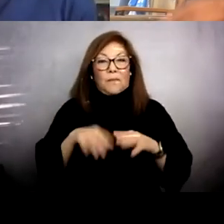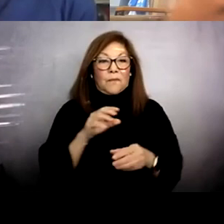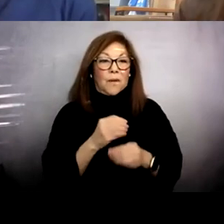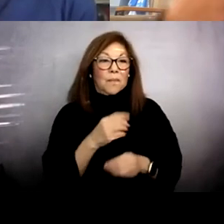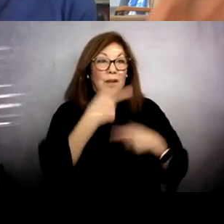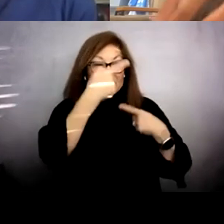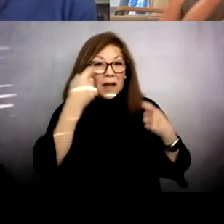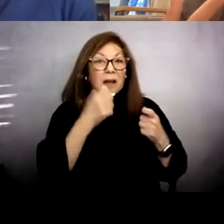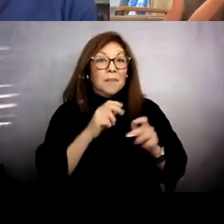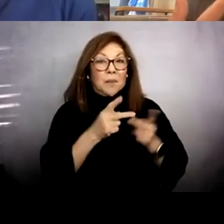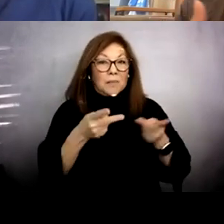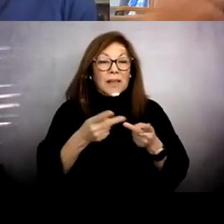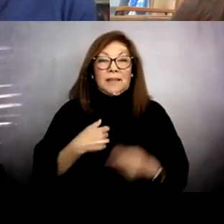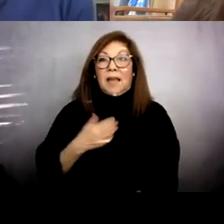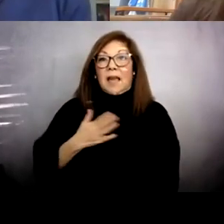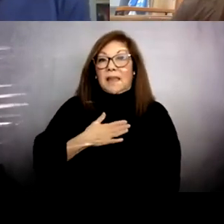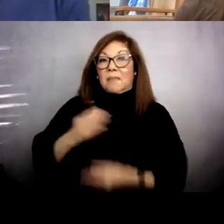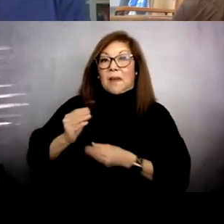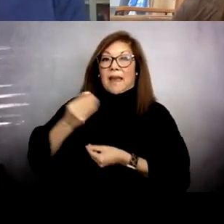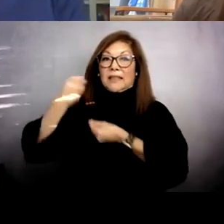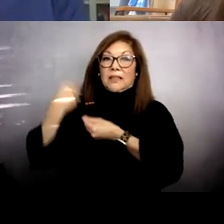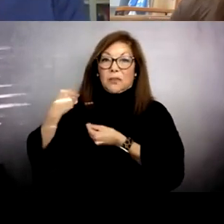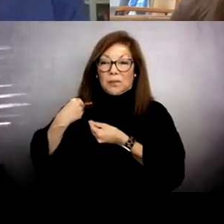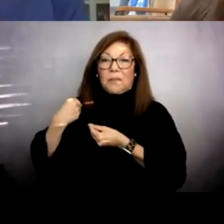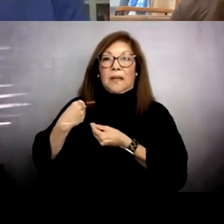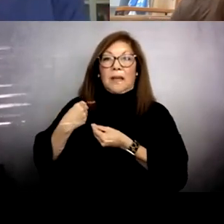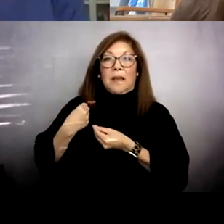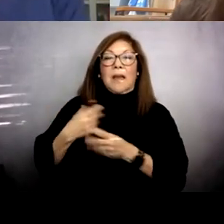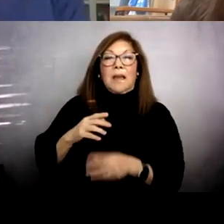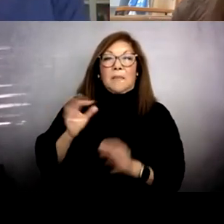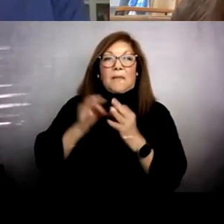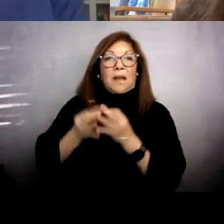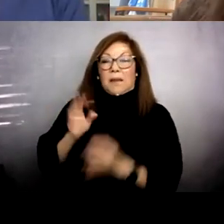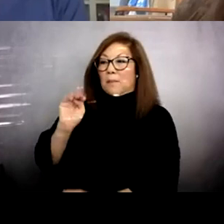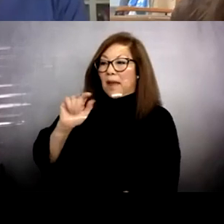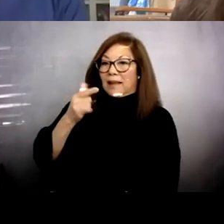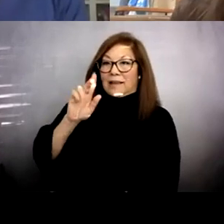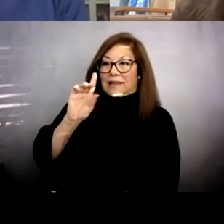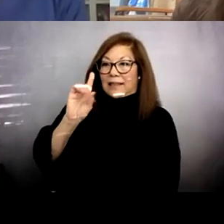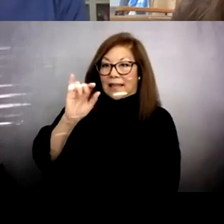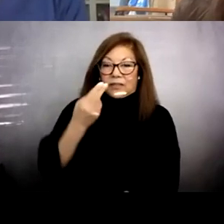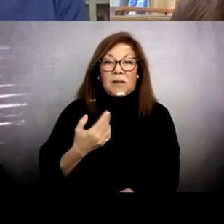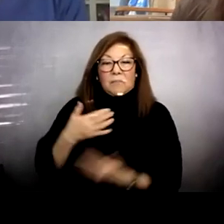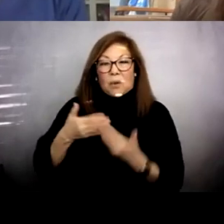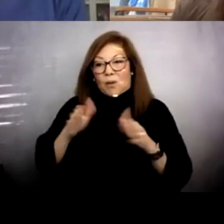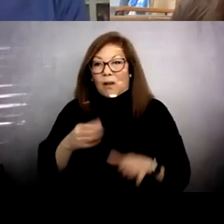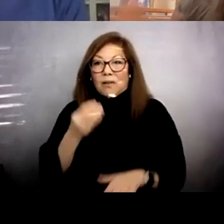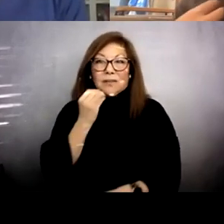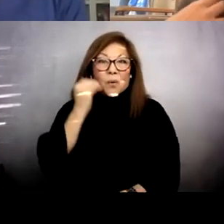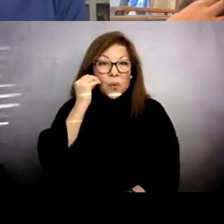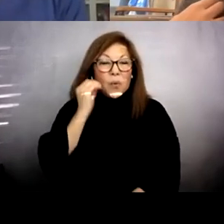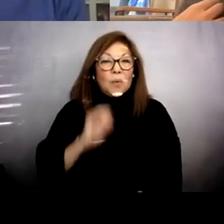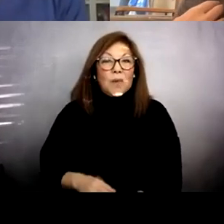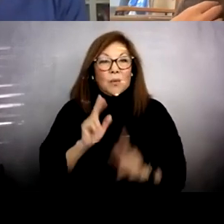means ancestrally, my family is from what is now Bangladesh, but we lost our home. And so, when